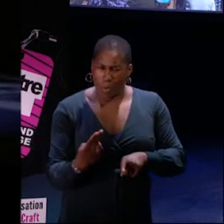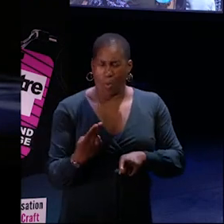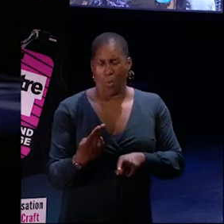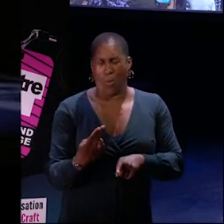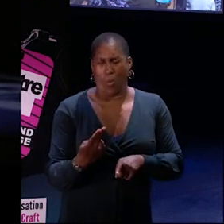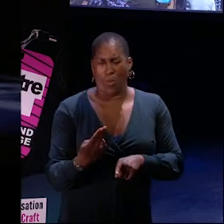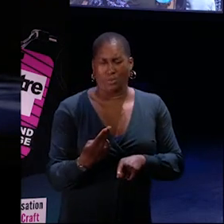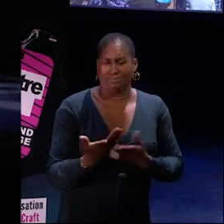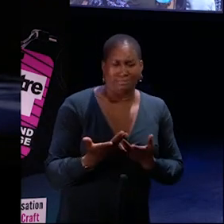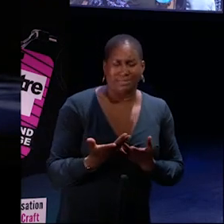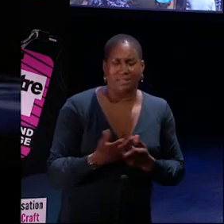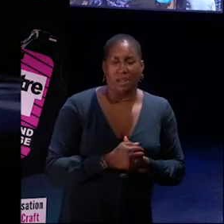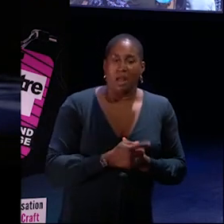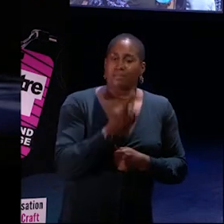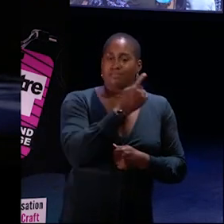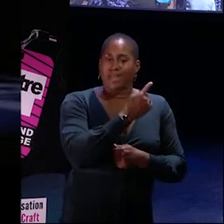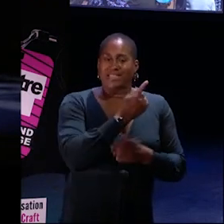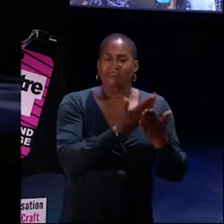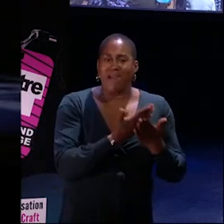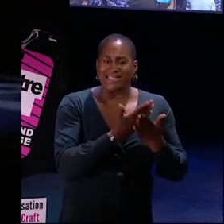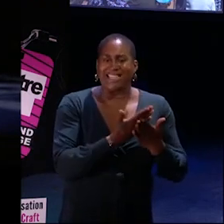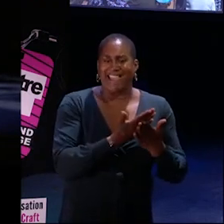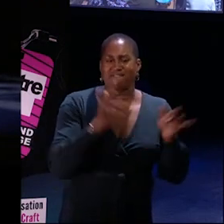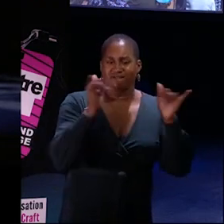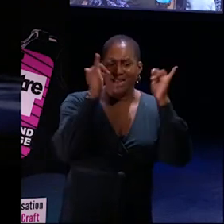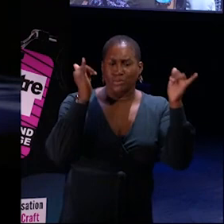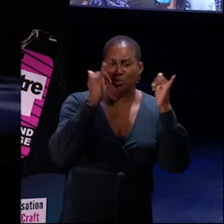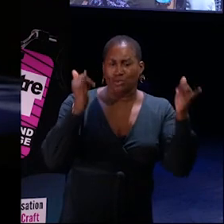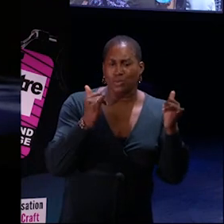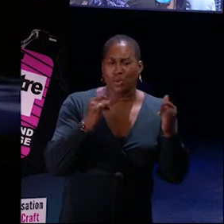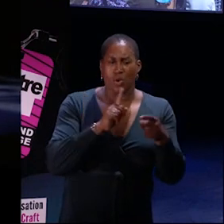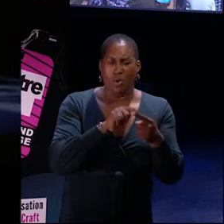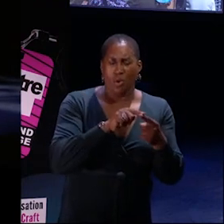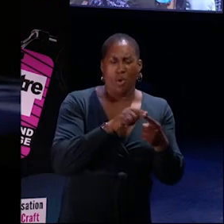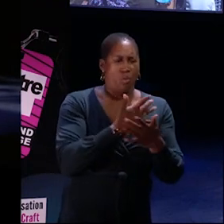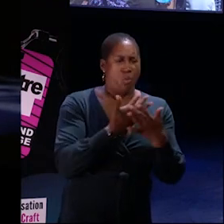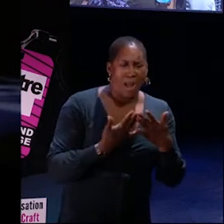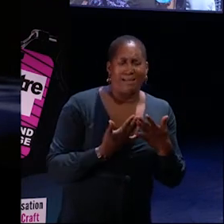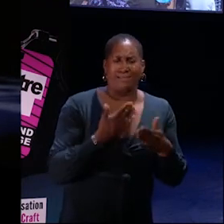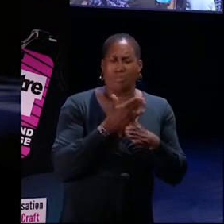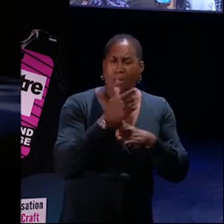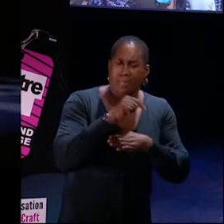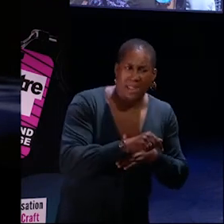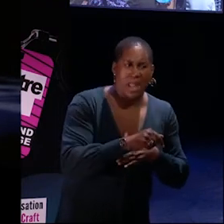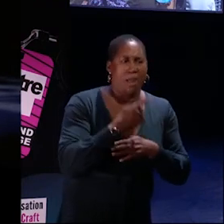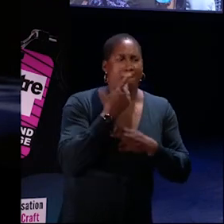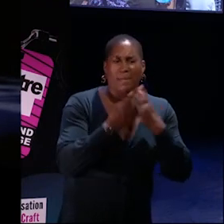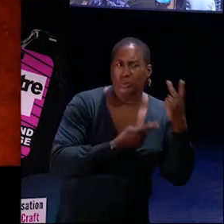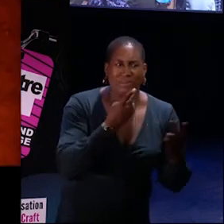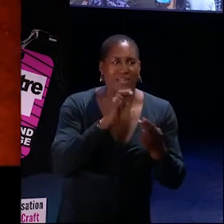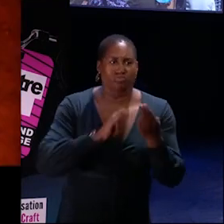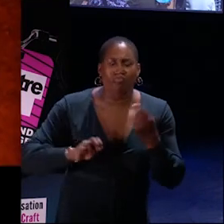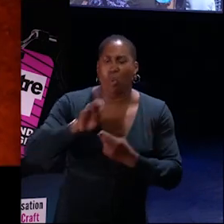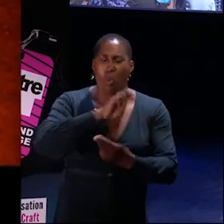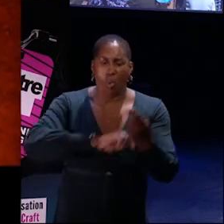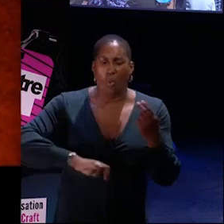there's an awful lot being work done in festivals. There's an awful lot of work being done in live music, touring, you